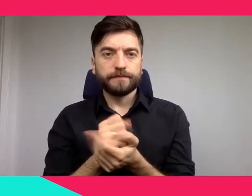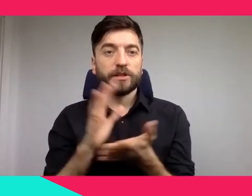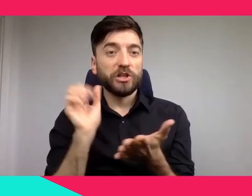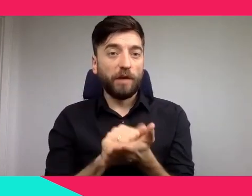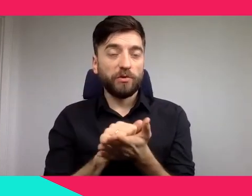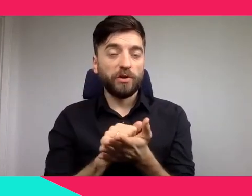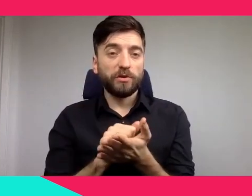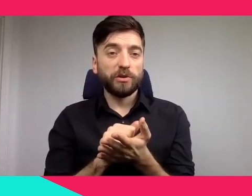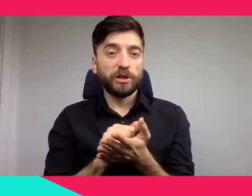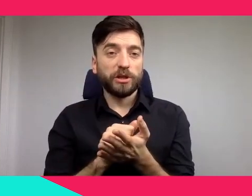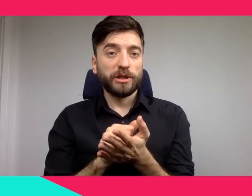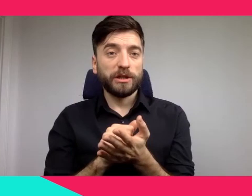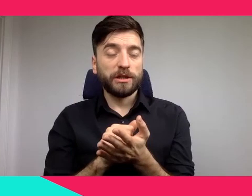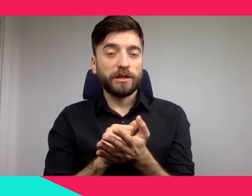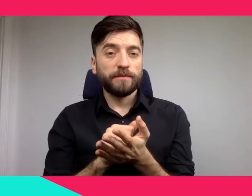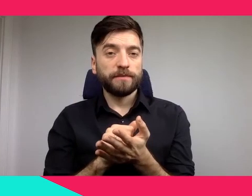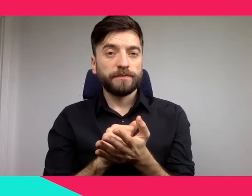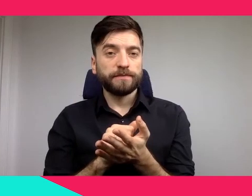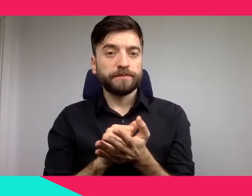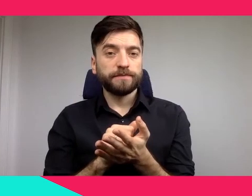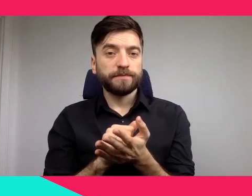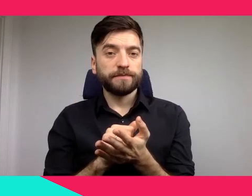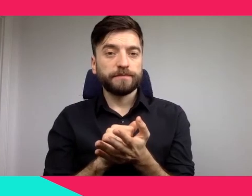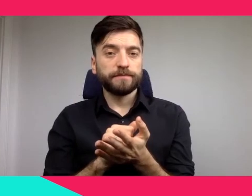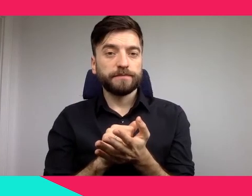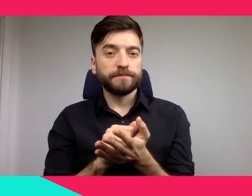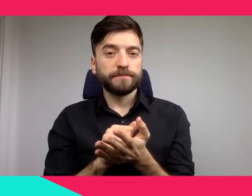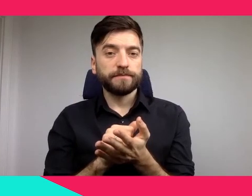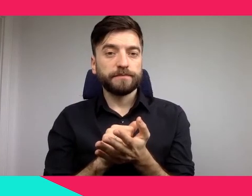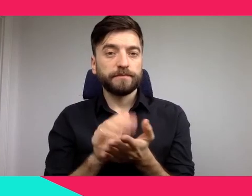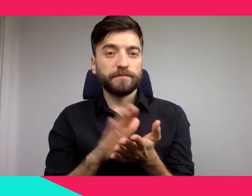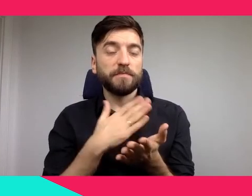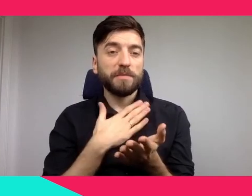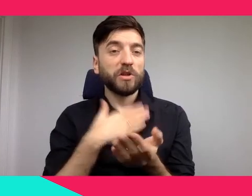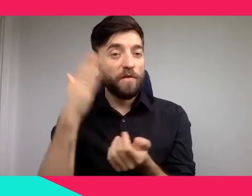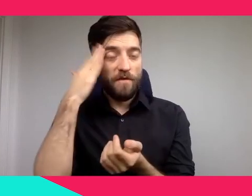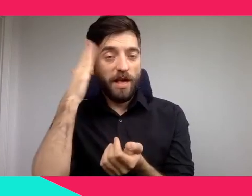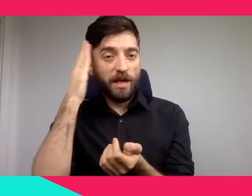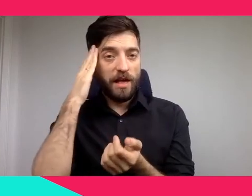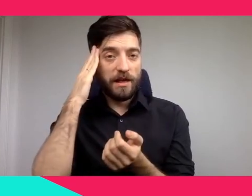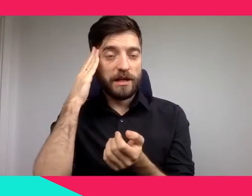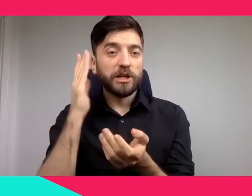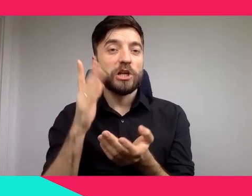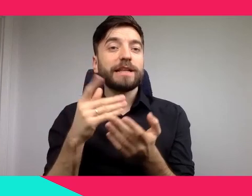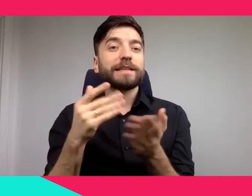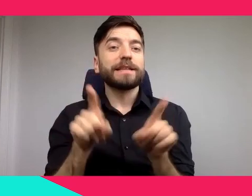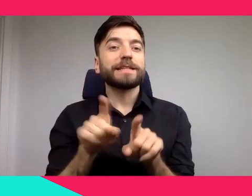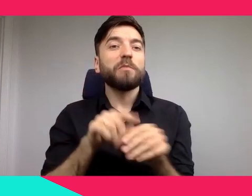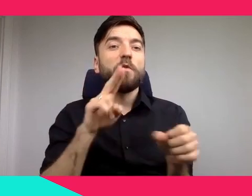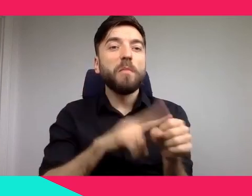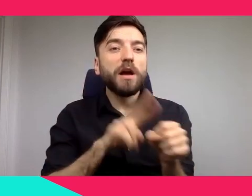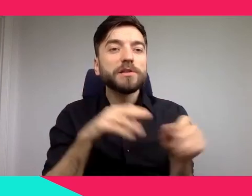crowdsourced projects are about transcribing archival material. We are currently in my current